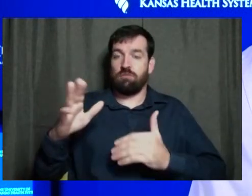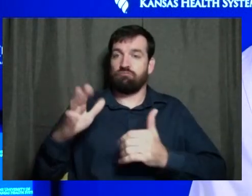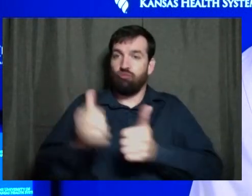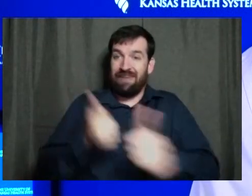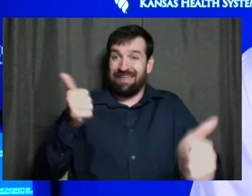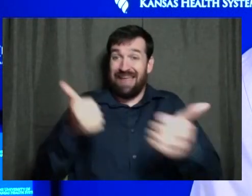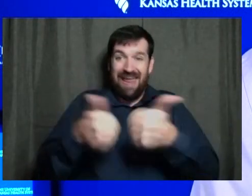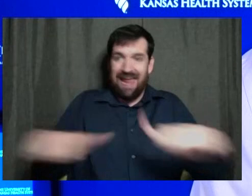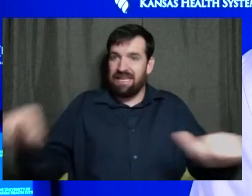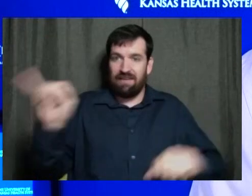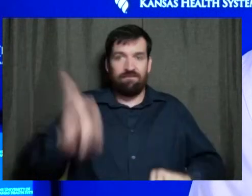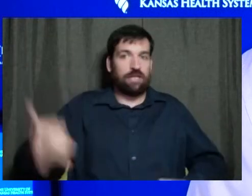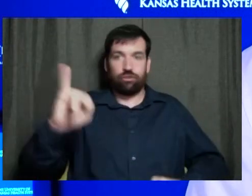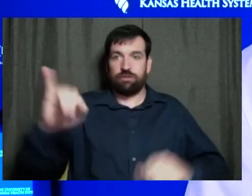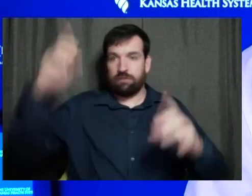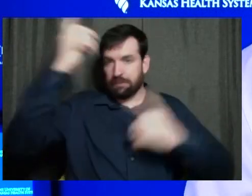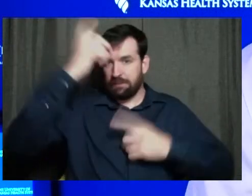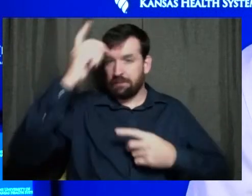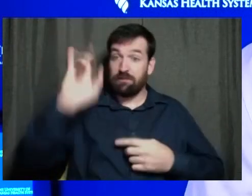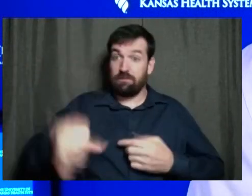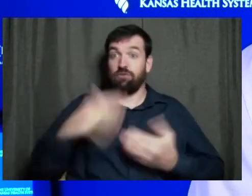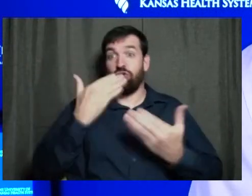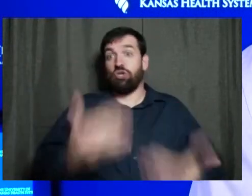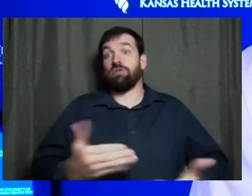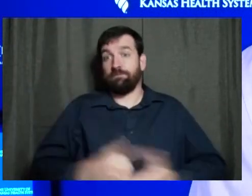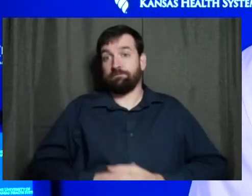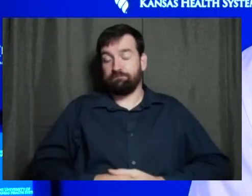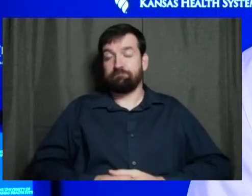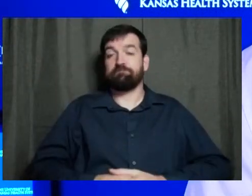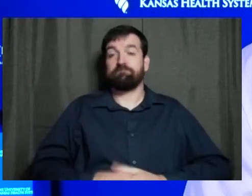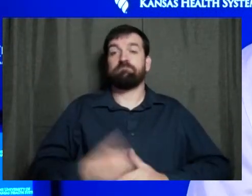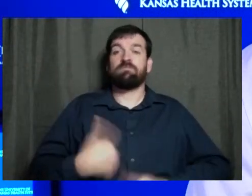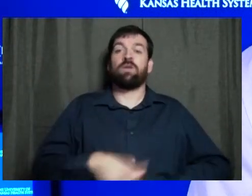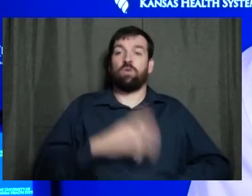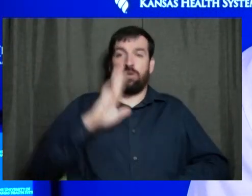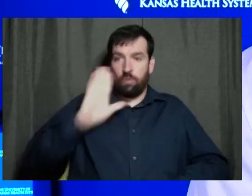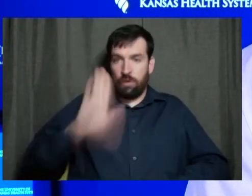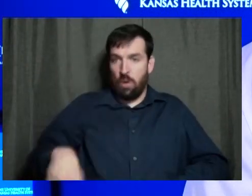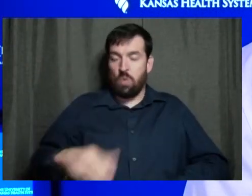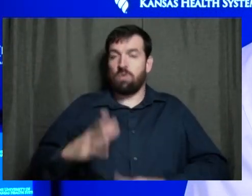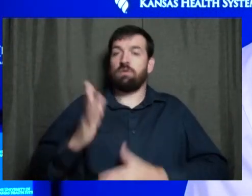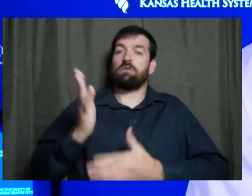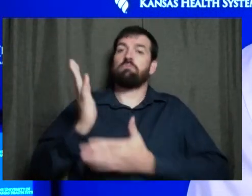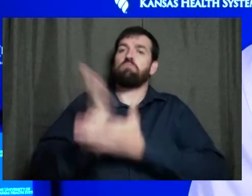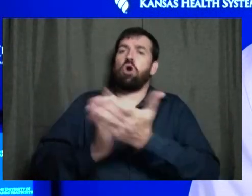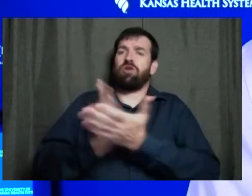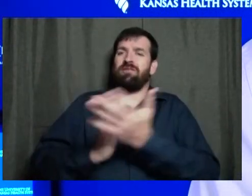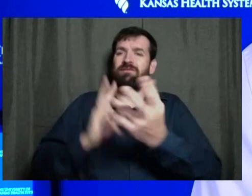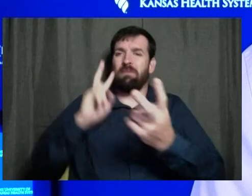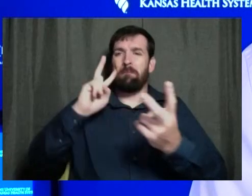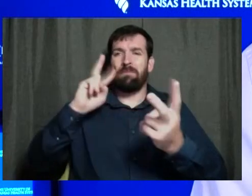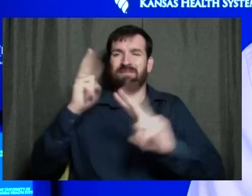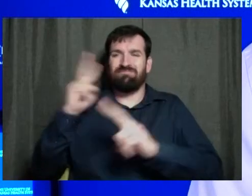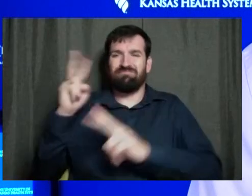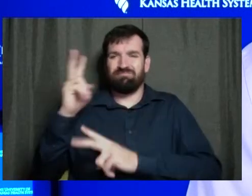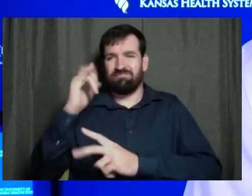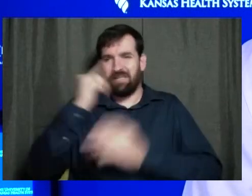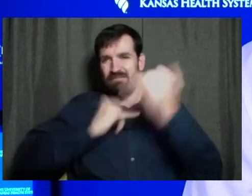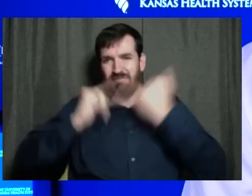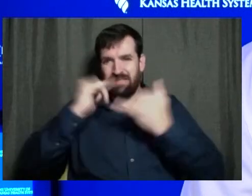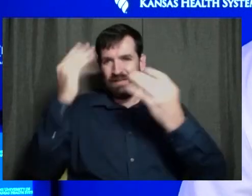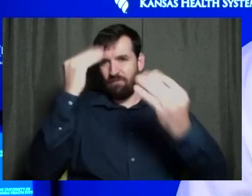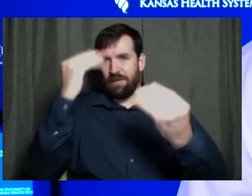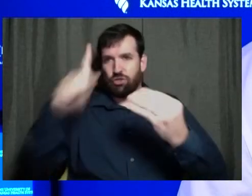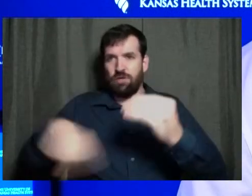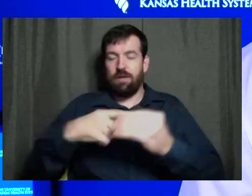any disease. So I think that's really good. And we do know that there is a part of the misinformation campaign going out there about not getting